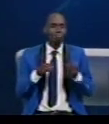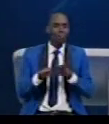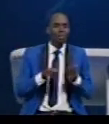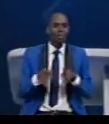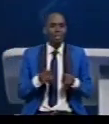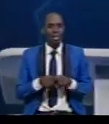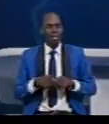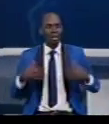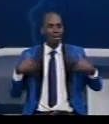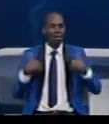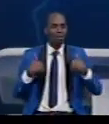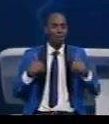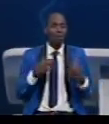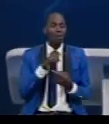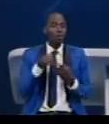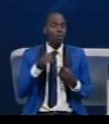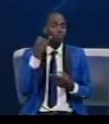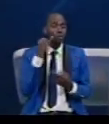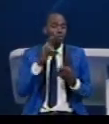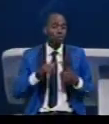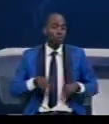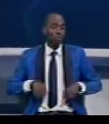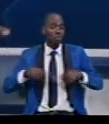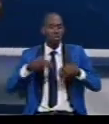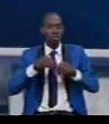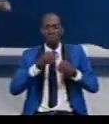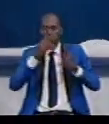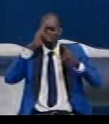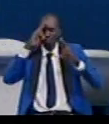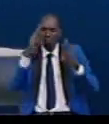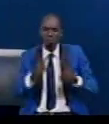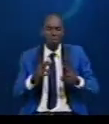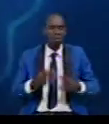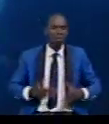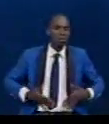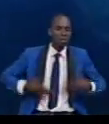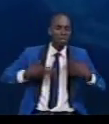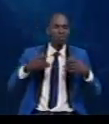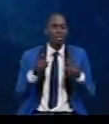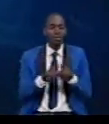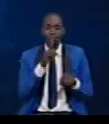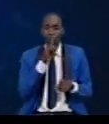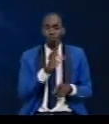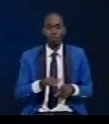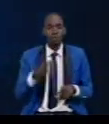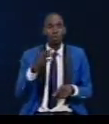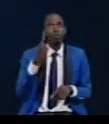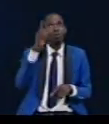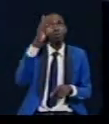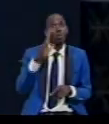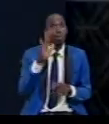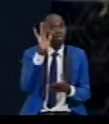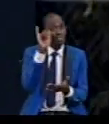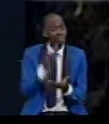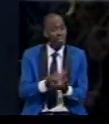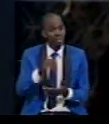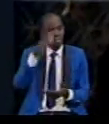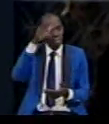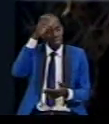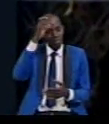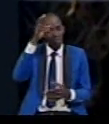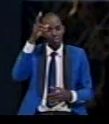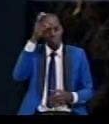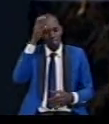living a dignified life of a real child of God, that demonic devil, that demonic serpent,